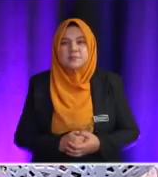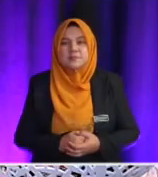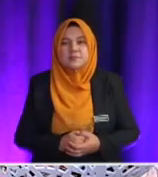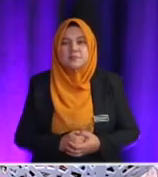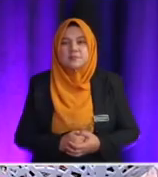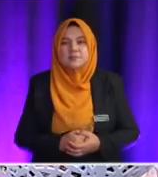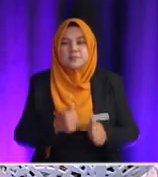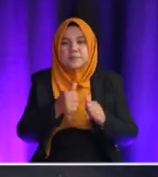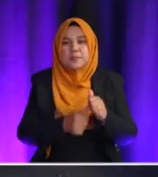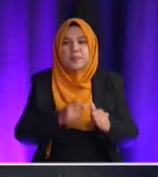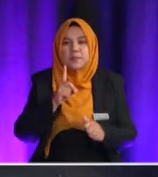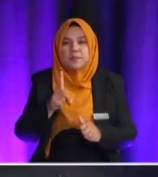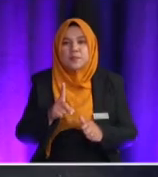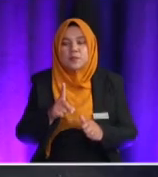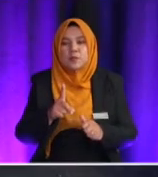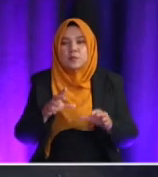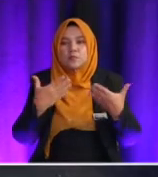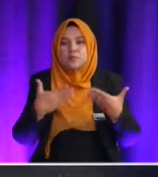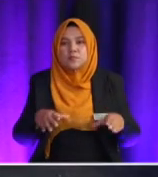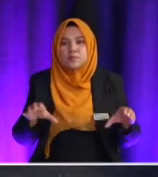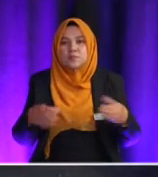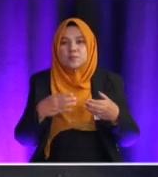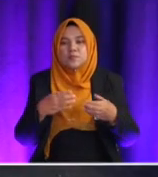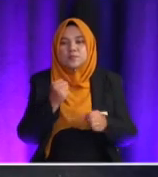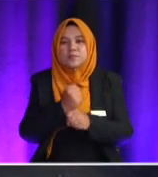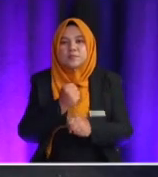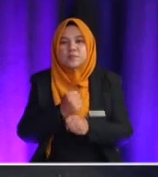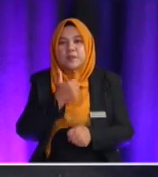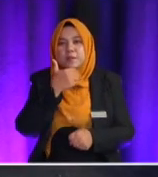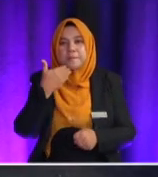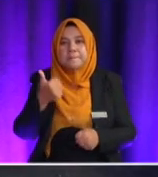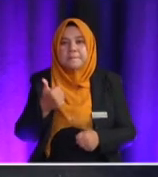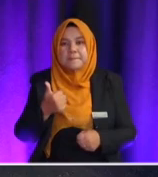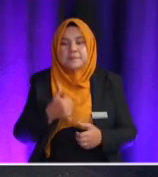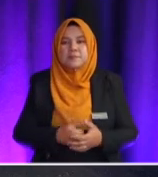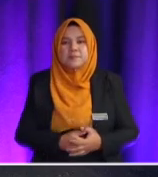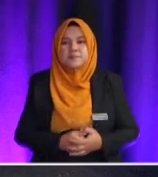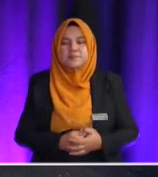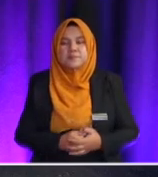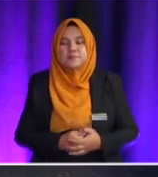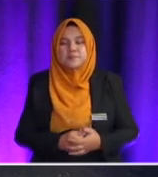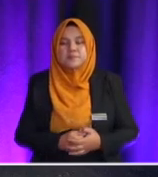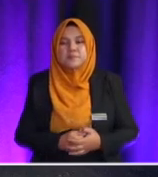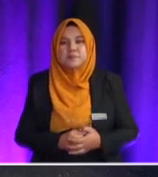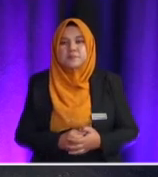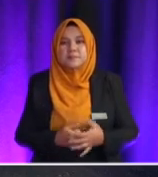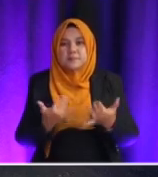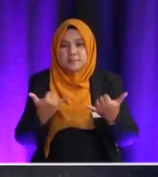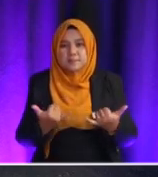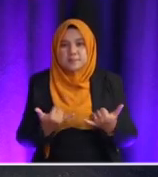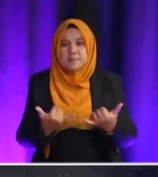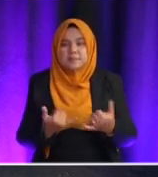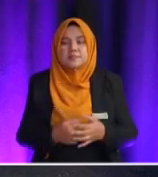that everyone has done a very good job. All right. Thank you, you guys, for anticipating for this round. But we have more to come.